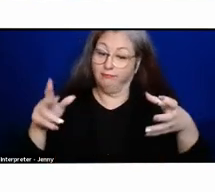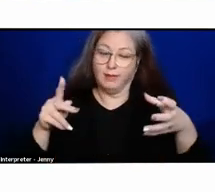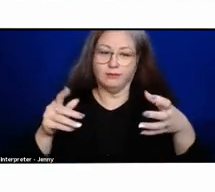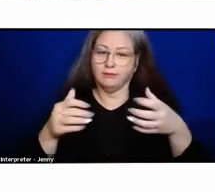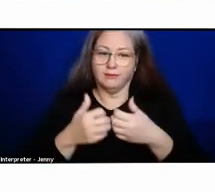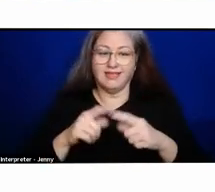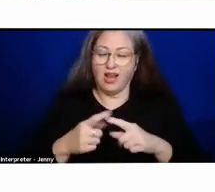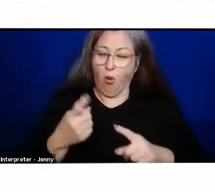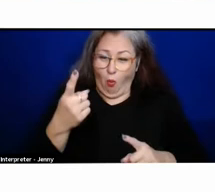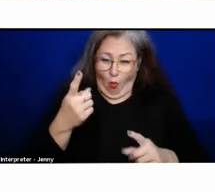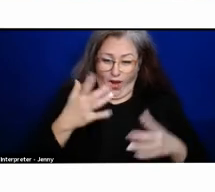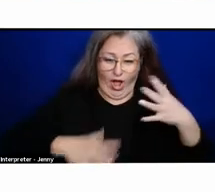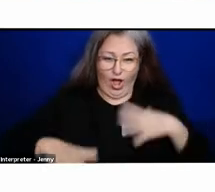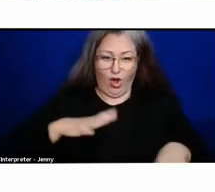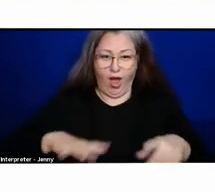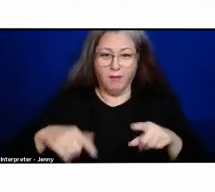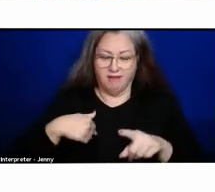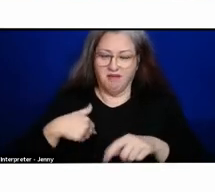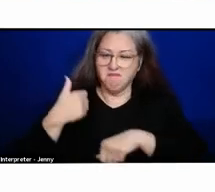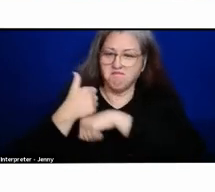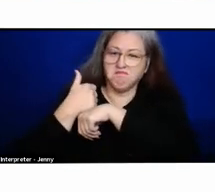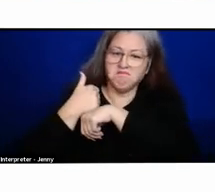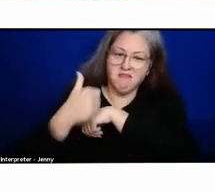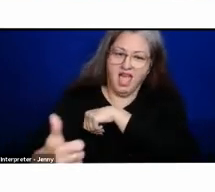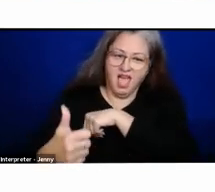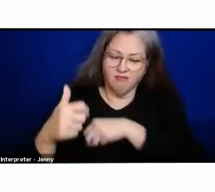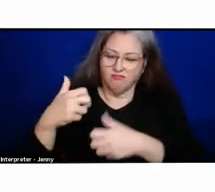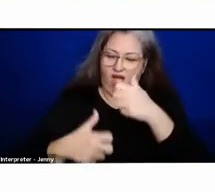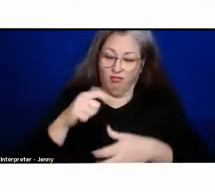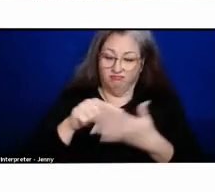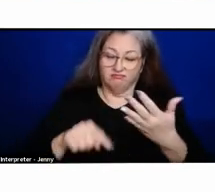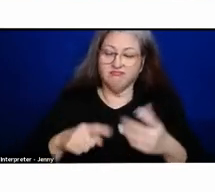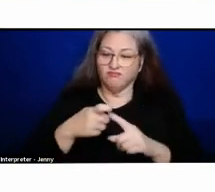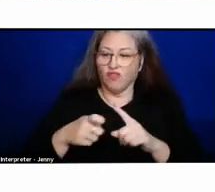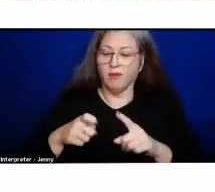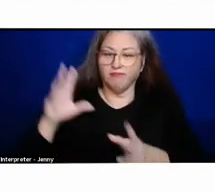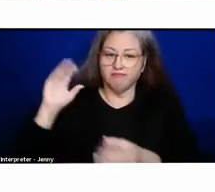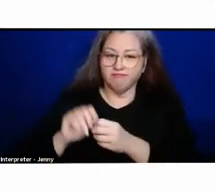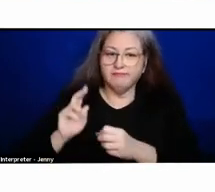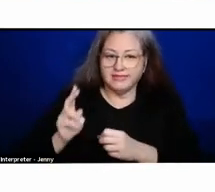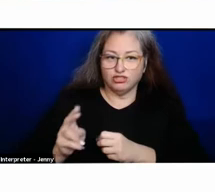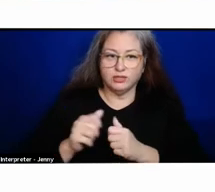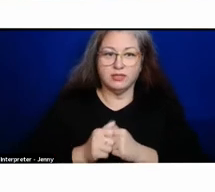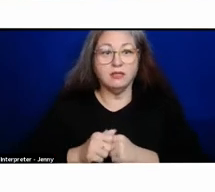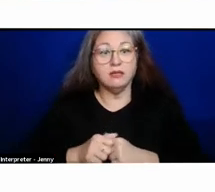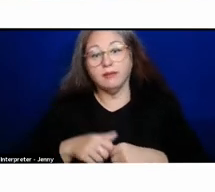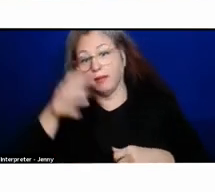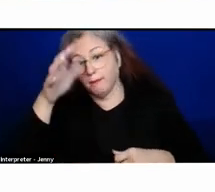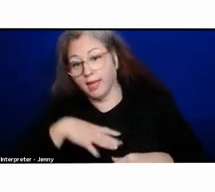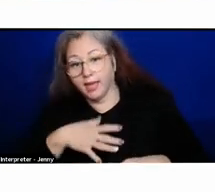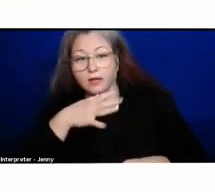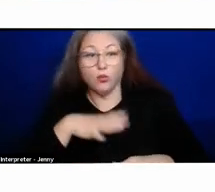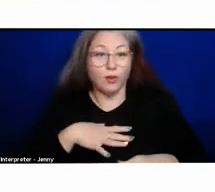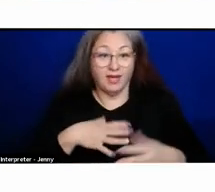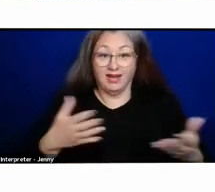garment that I can blame a lot of things on because of its history. Men and women from here